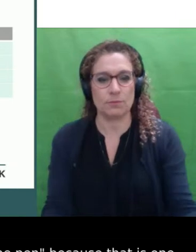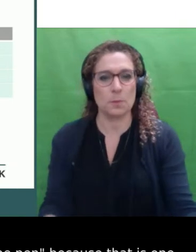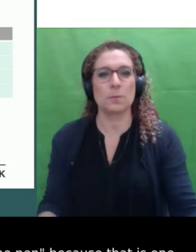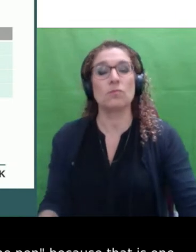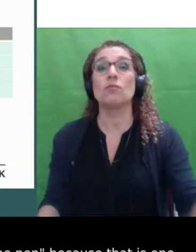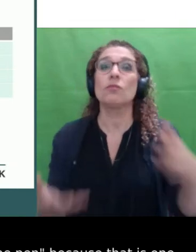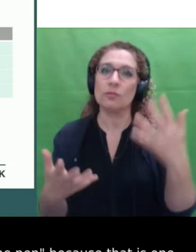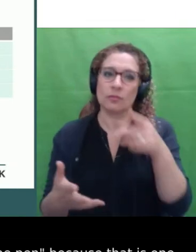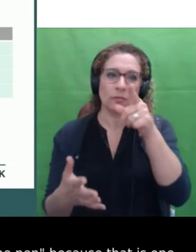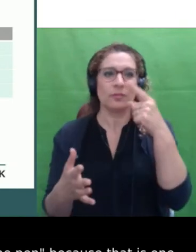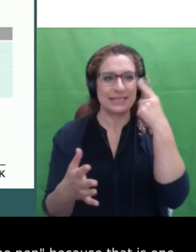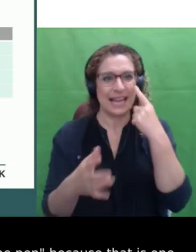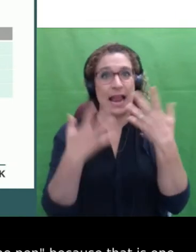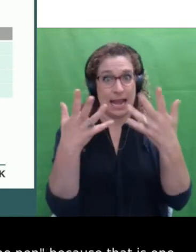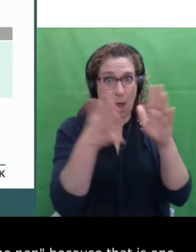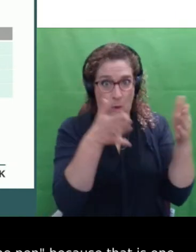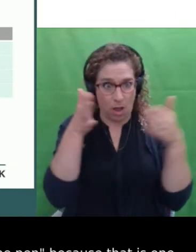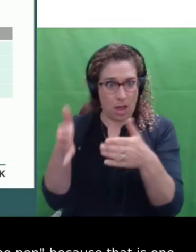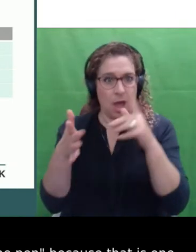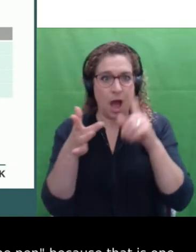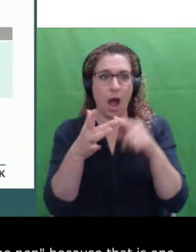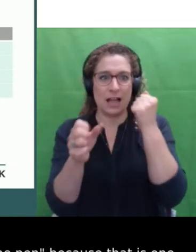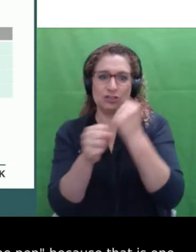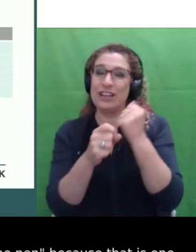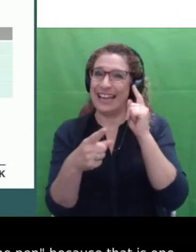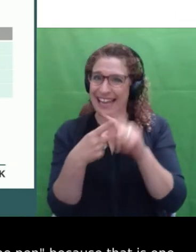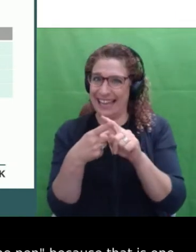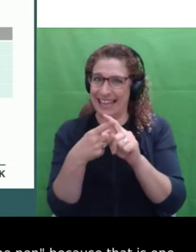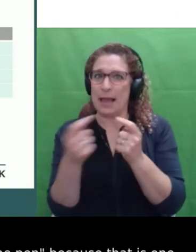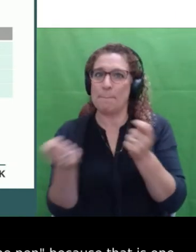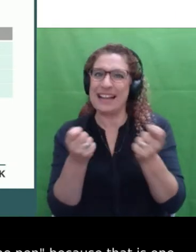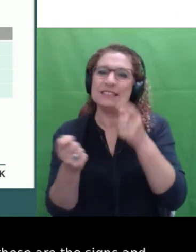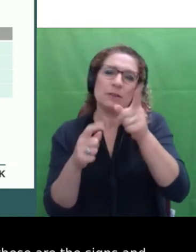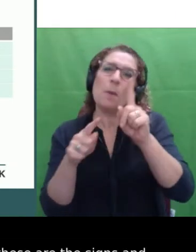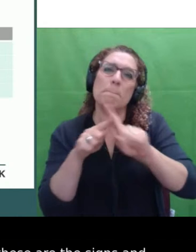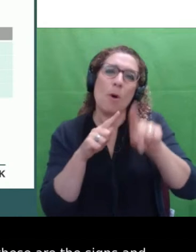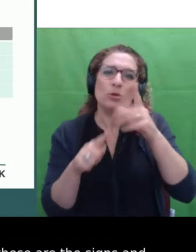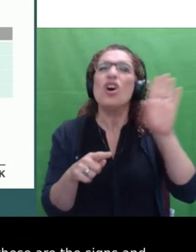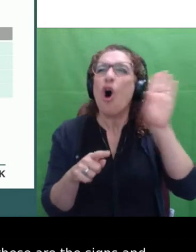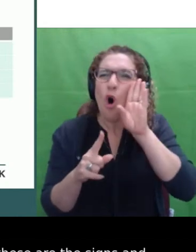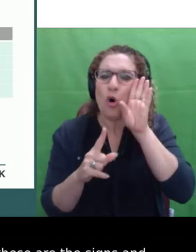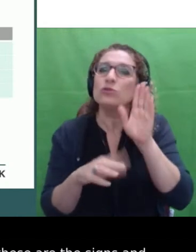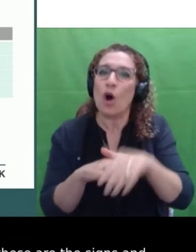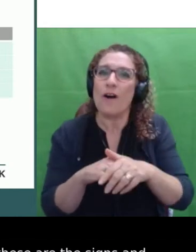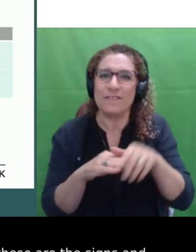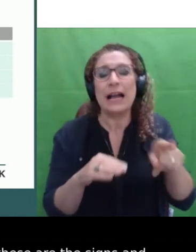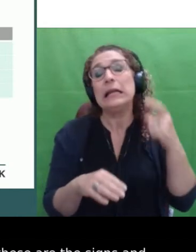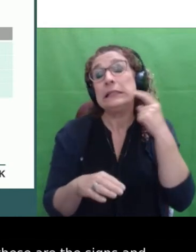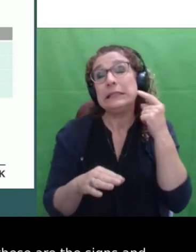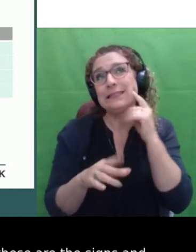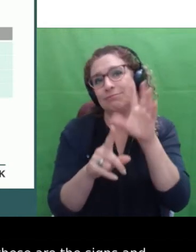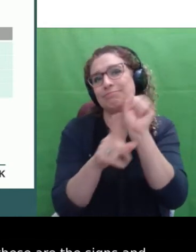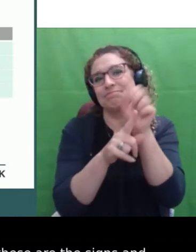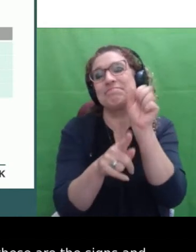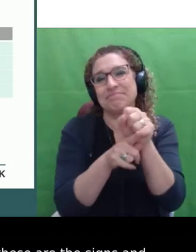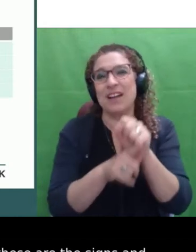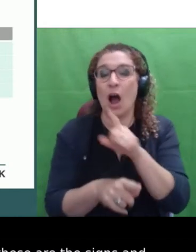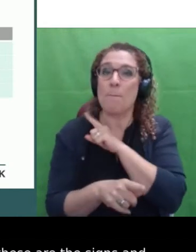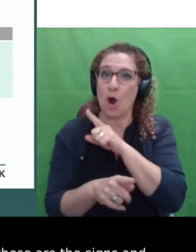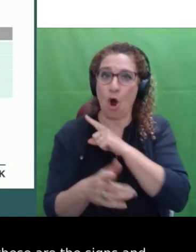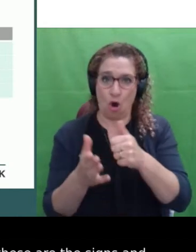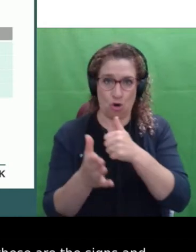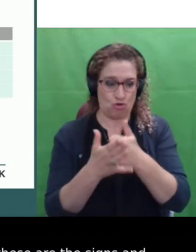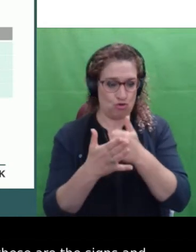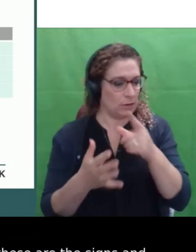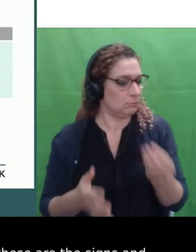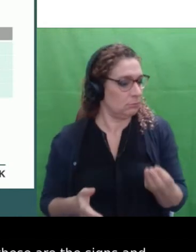mediated allergies which are the ones that most people have heard of and are often quite easy to spot because they come quickly after exposure to the food